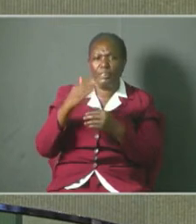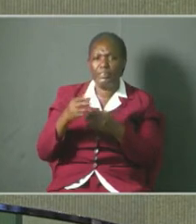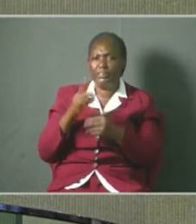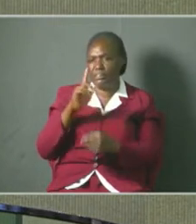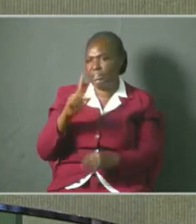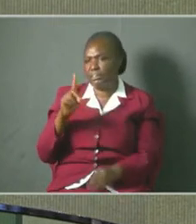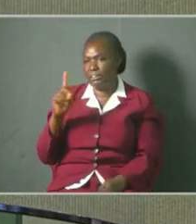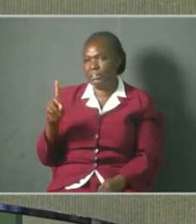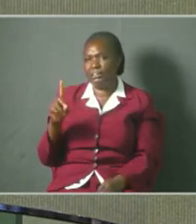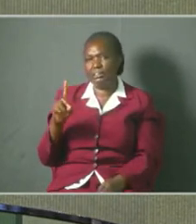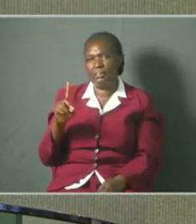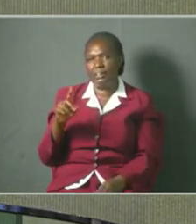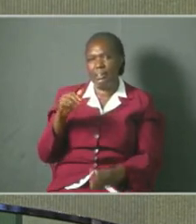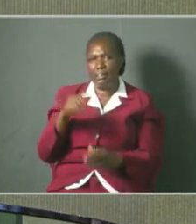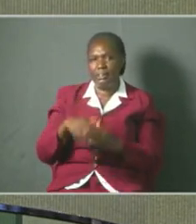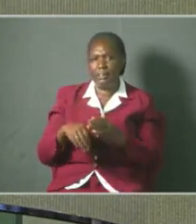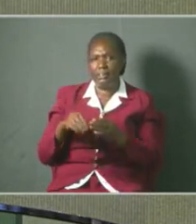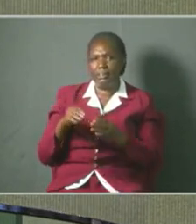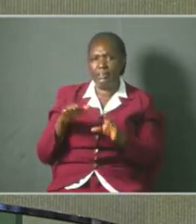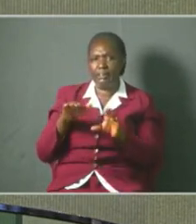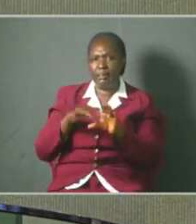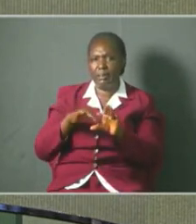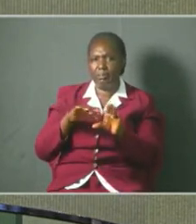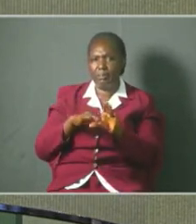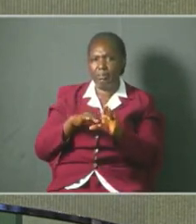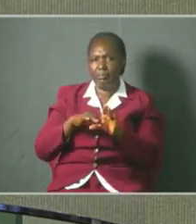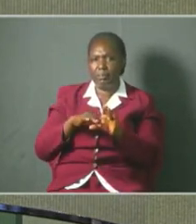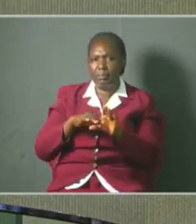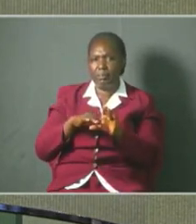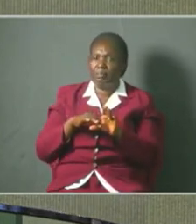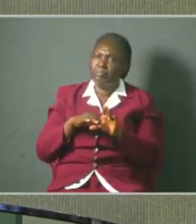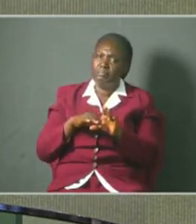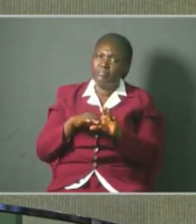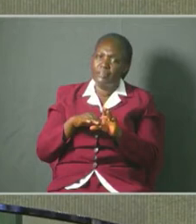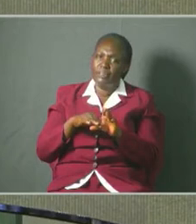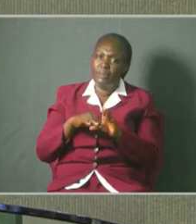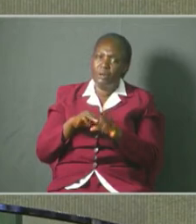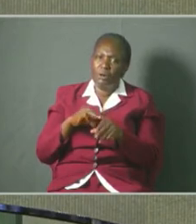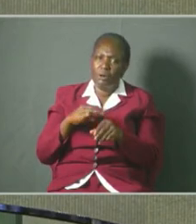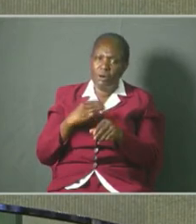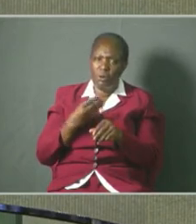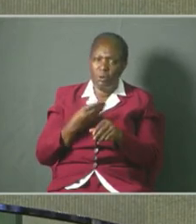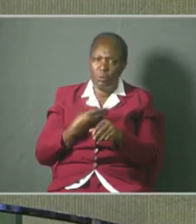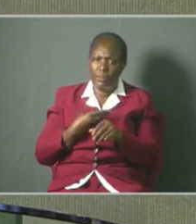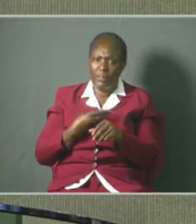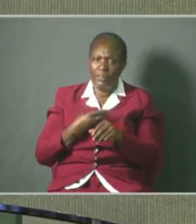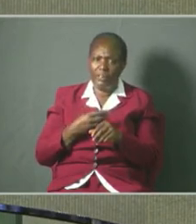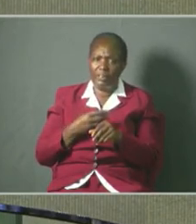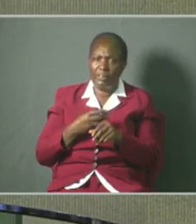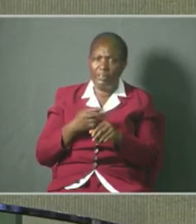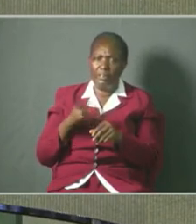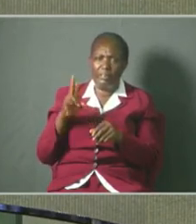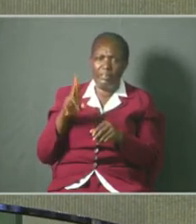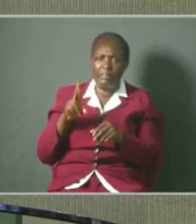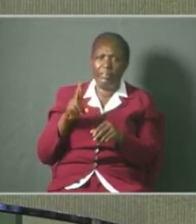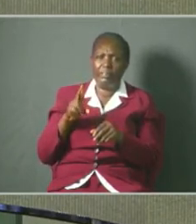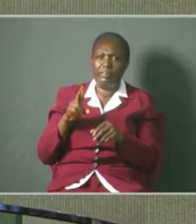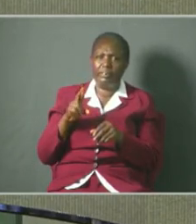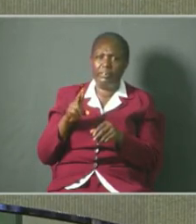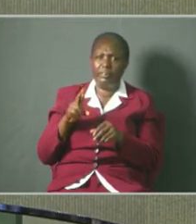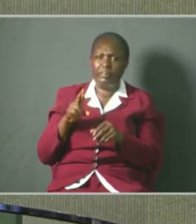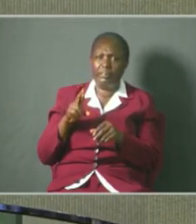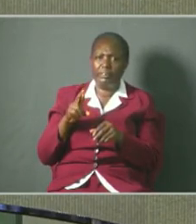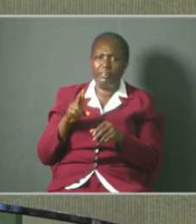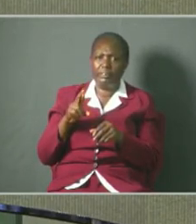you know, who is yet to believe in the gospel story. So we are quite sure that it will